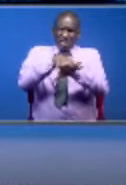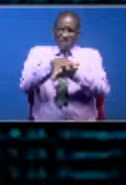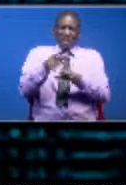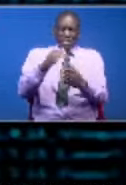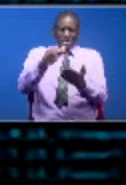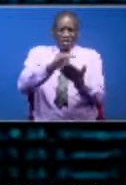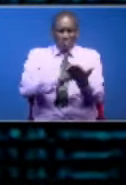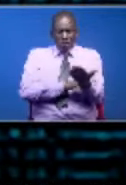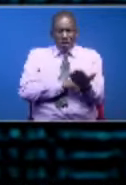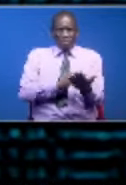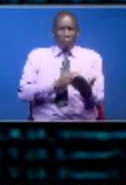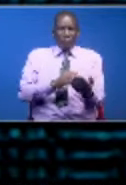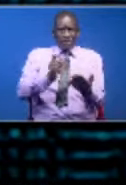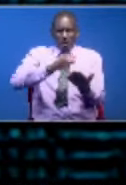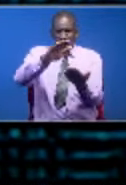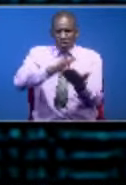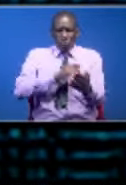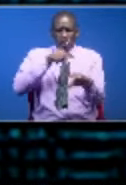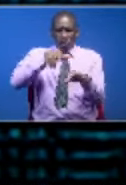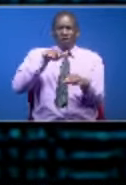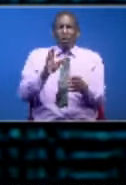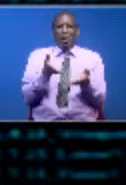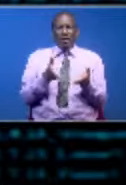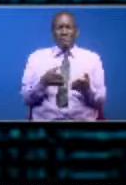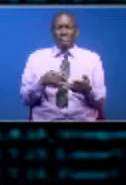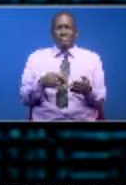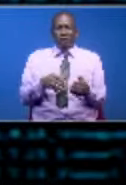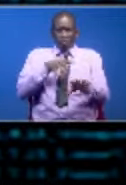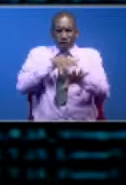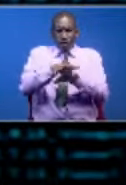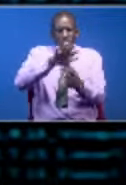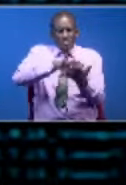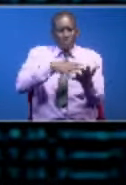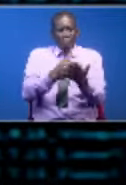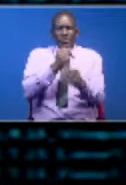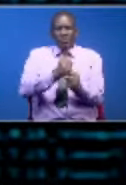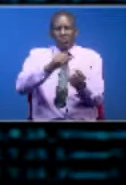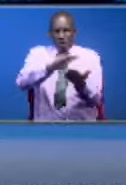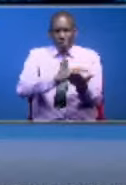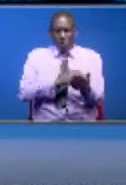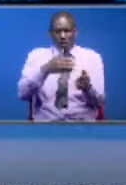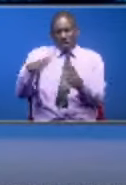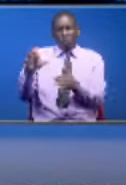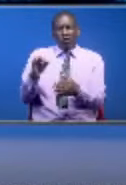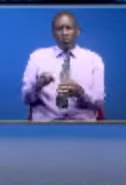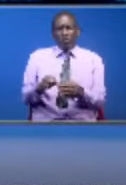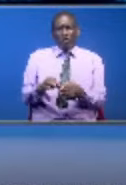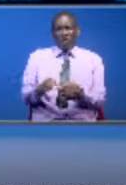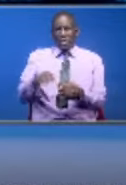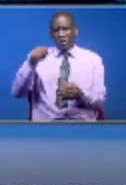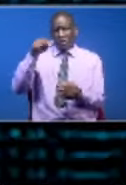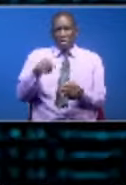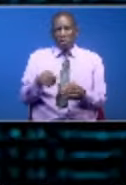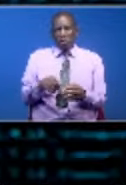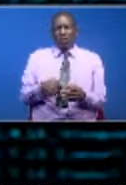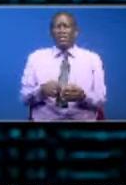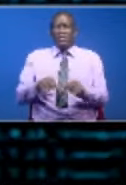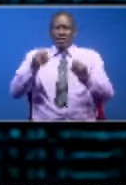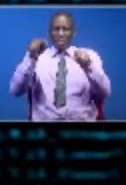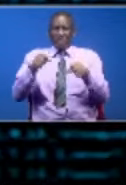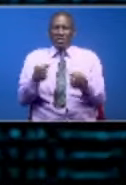reporting into your, now what we call the integrated framework of reporting, from away from the double bottom line to the triple? Yes. So